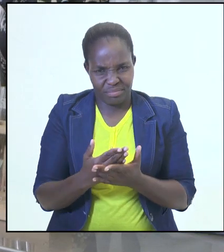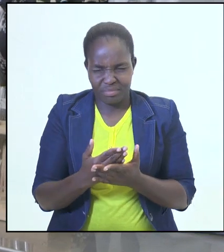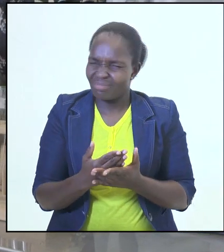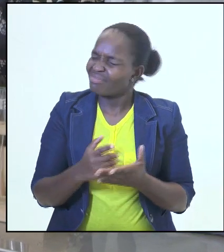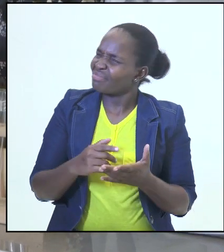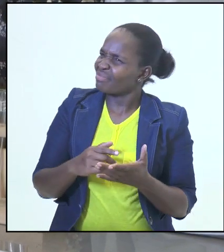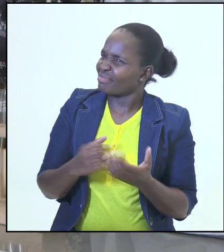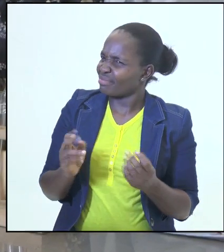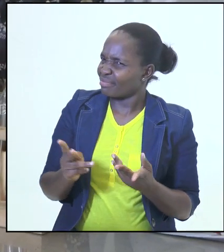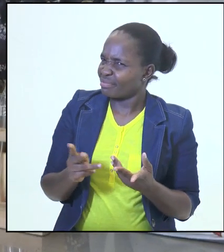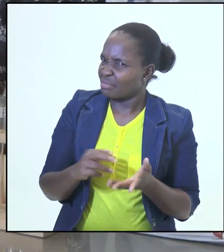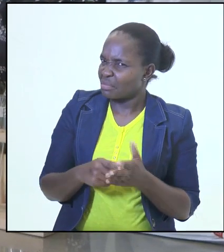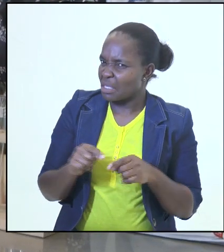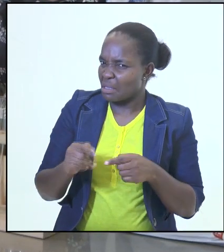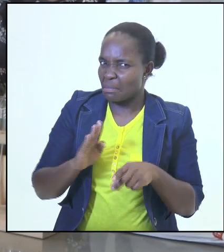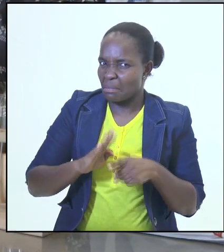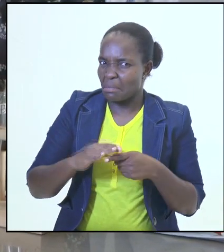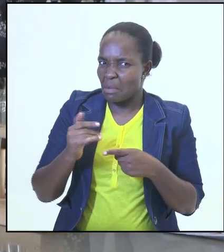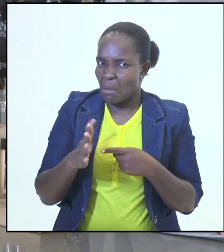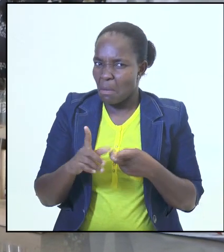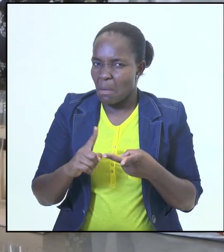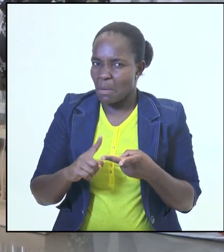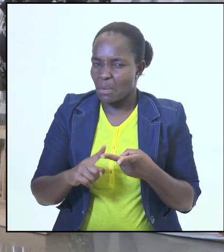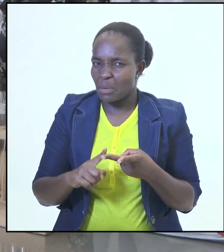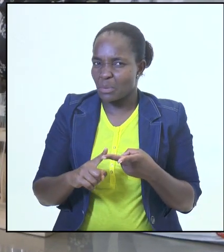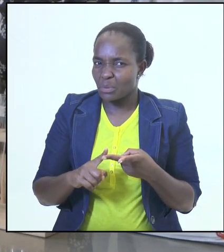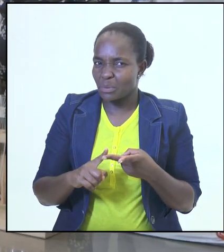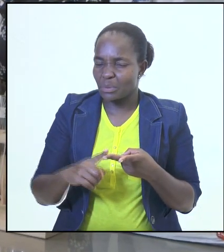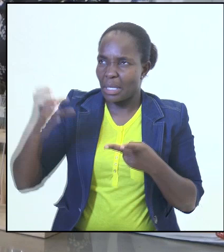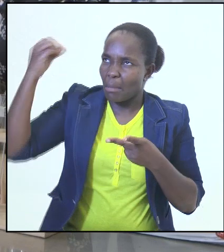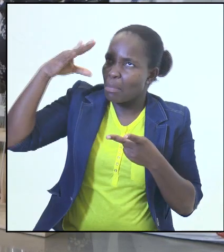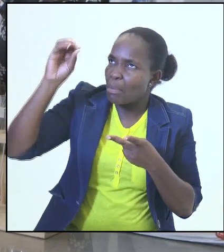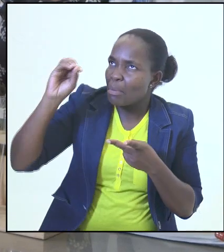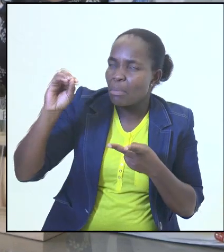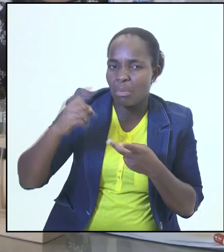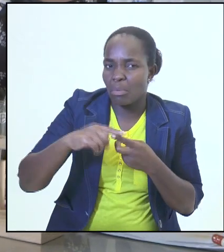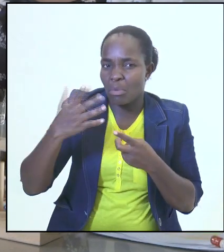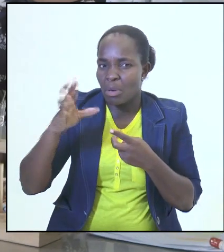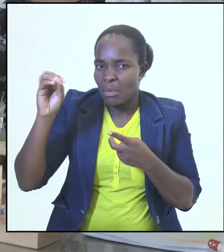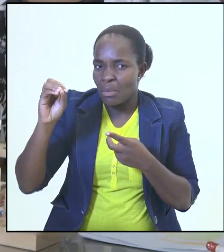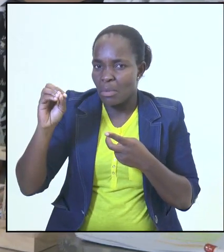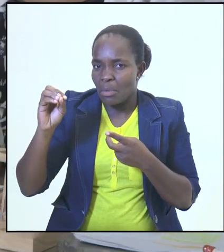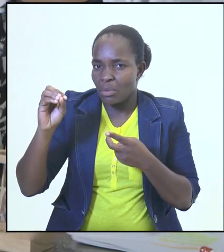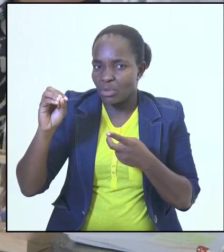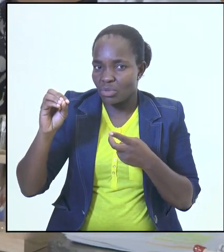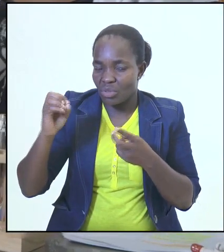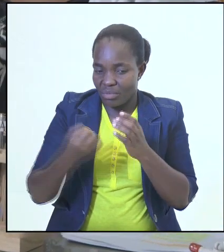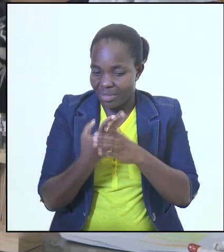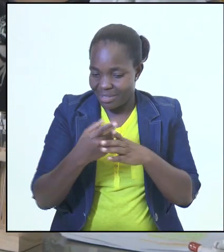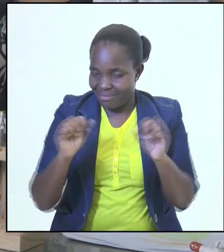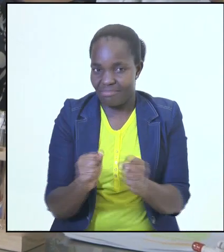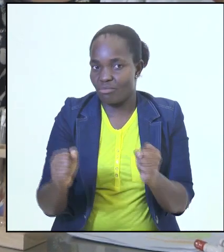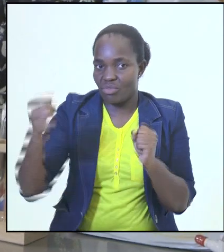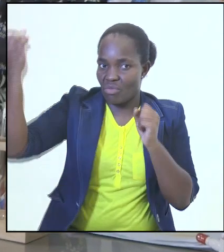that if things like water, light, and air are not available, that the plant would not be able to photosynthesize?